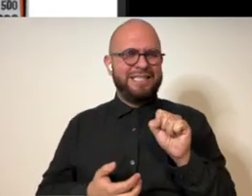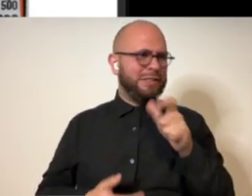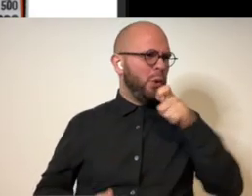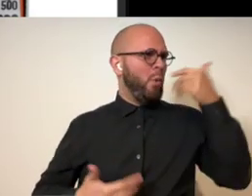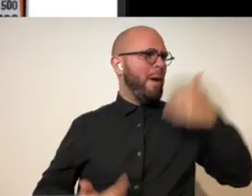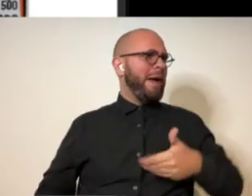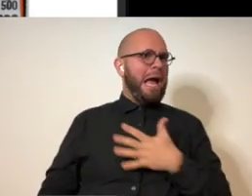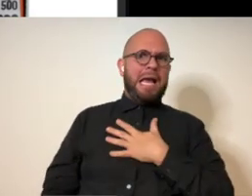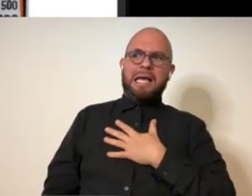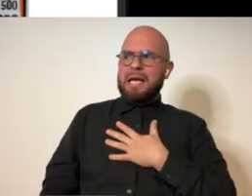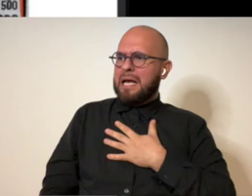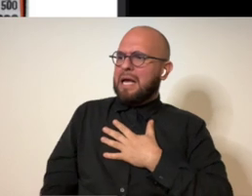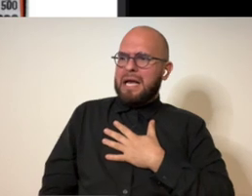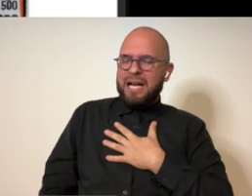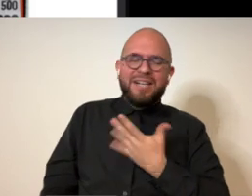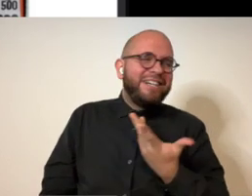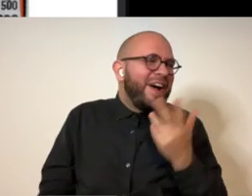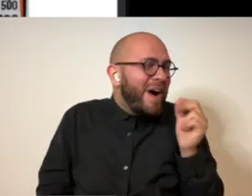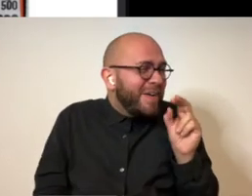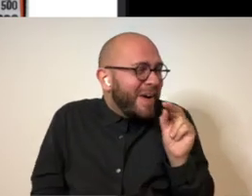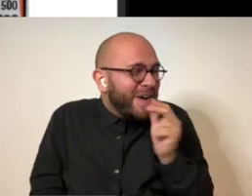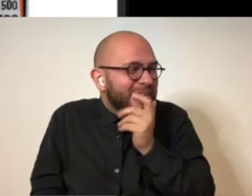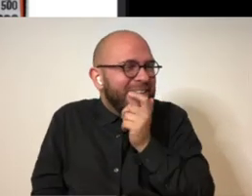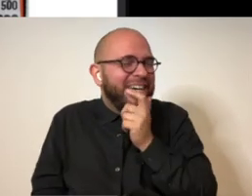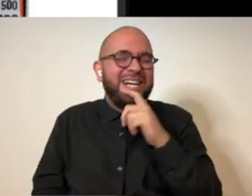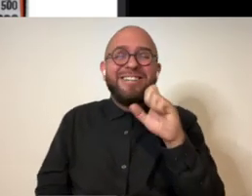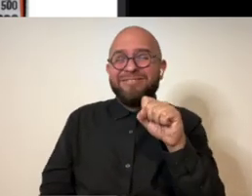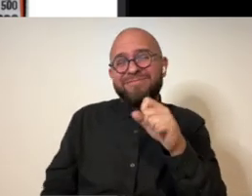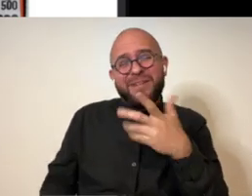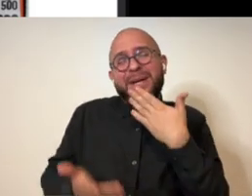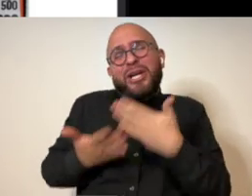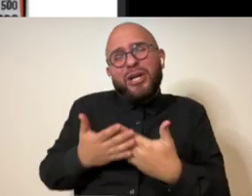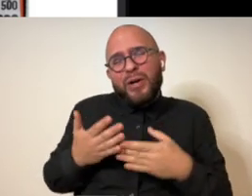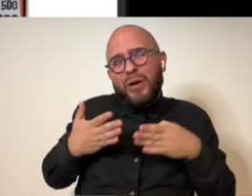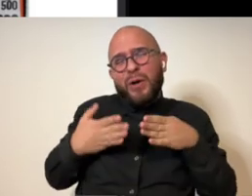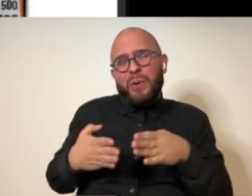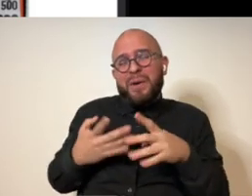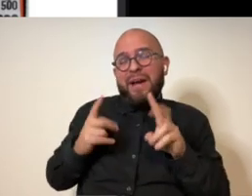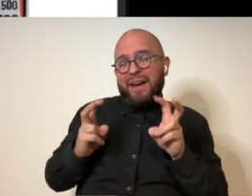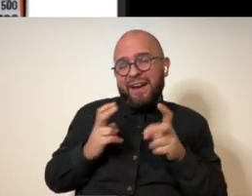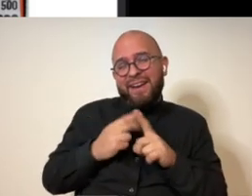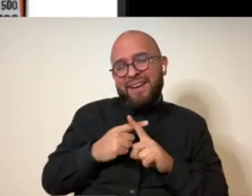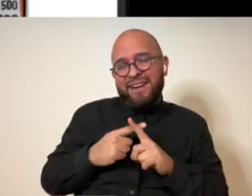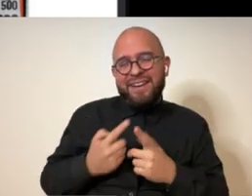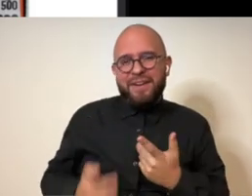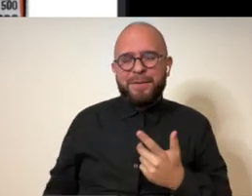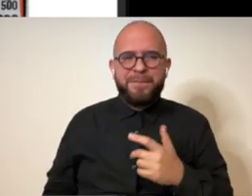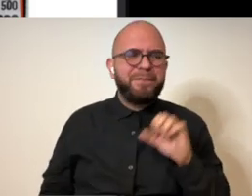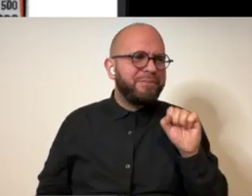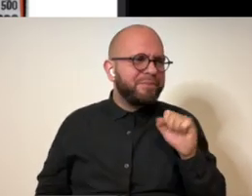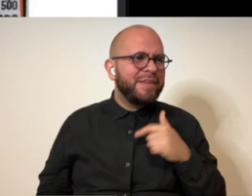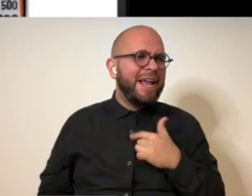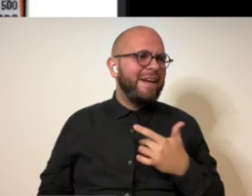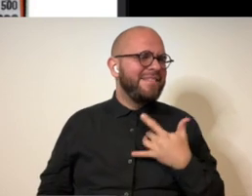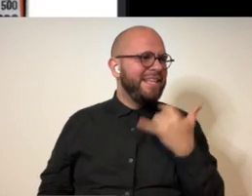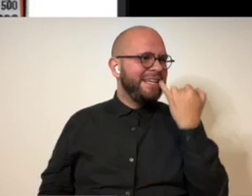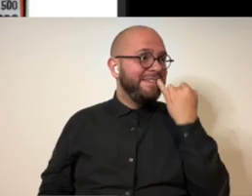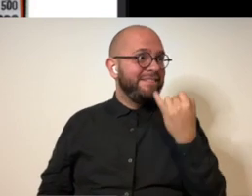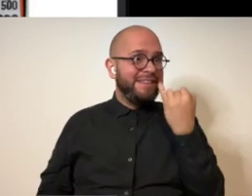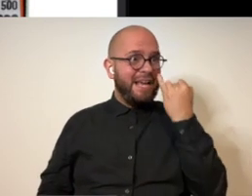of inspired an existential crisis for me. Oh no. But in a good